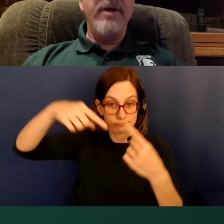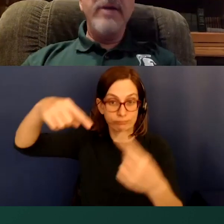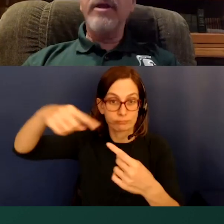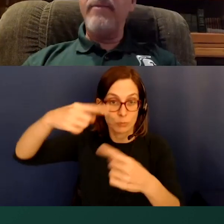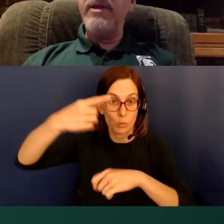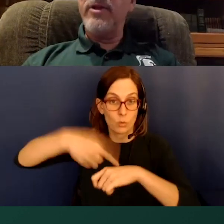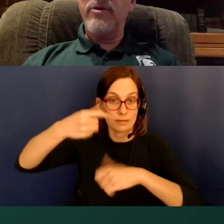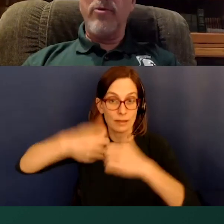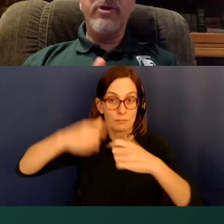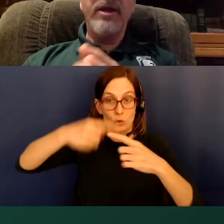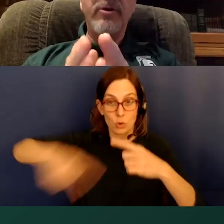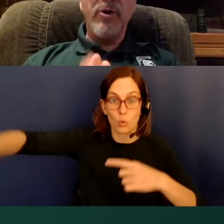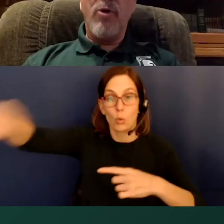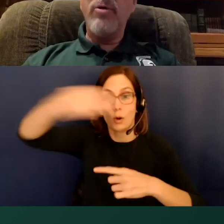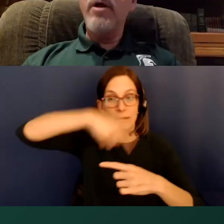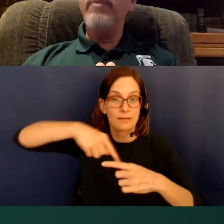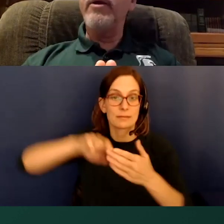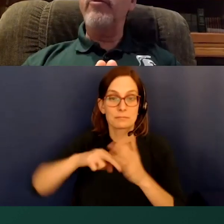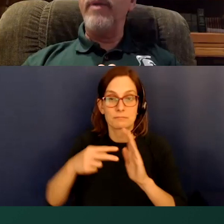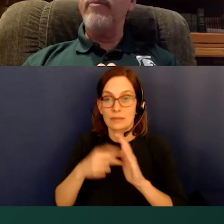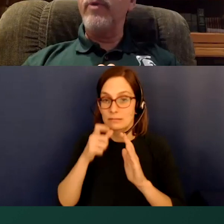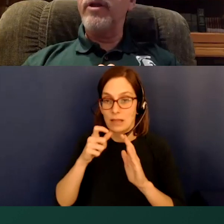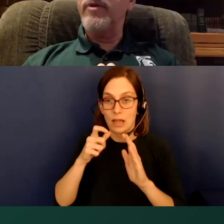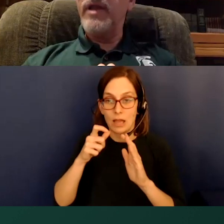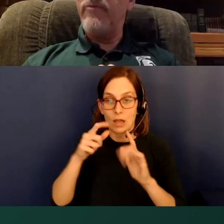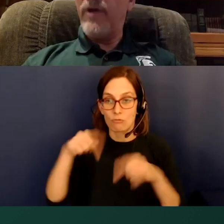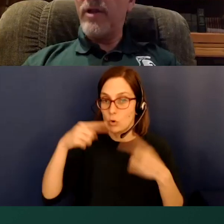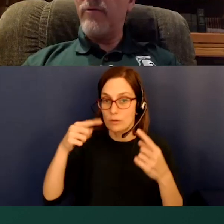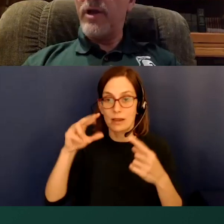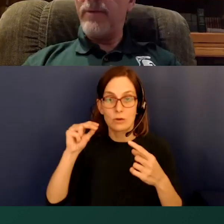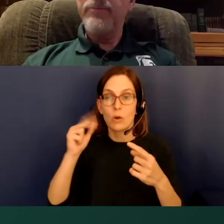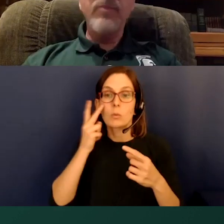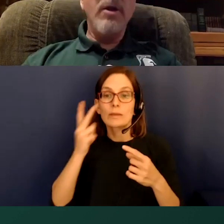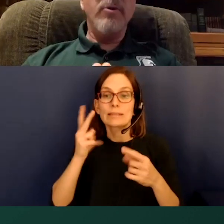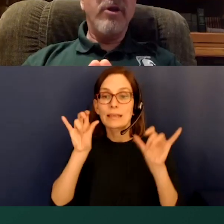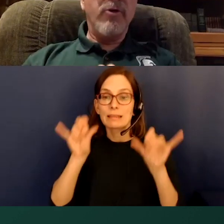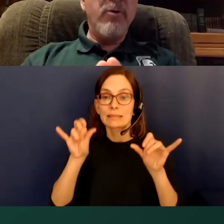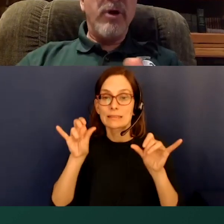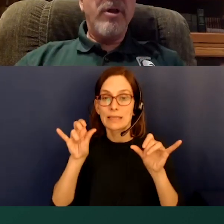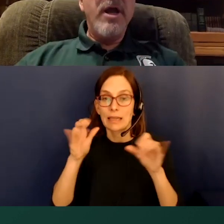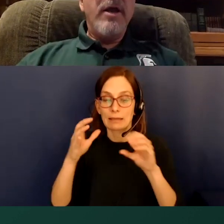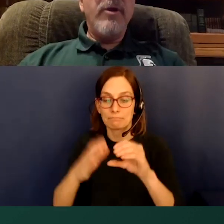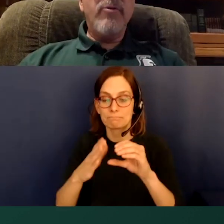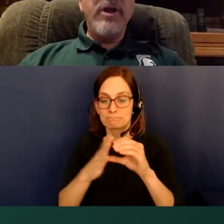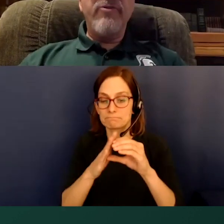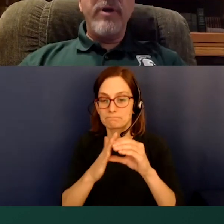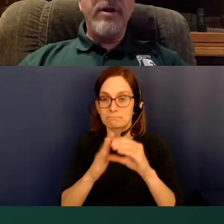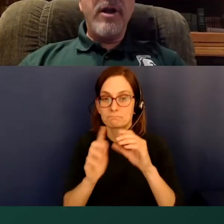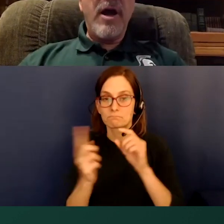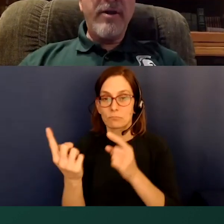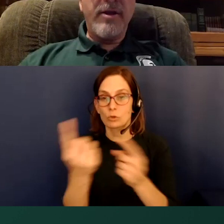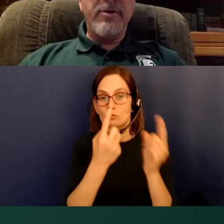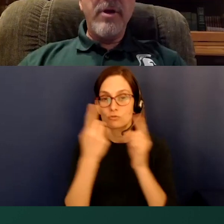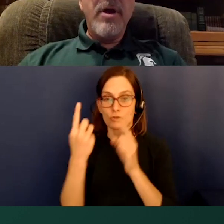And does that mean it doesn't rotate? No, because remember, we see the same face every time. So it's turning once. This rotation rate